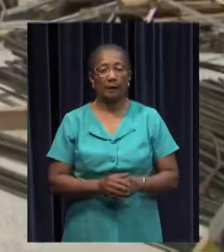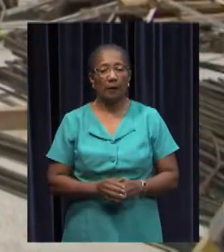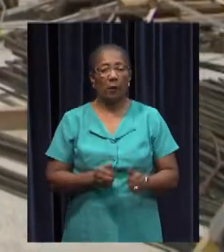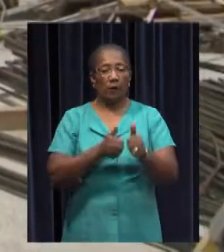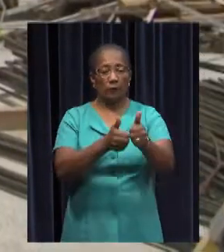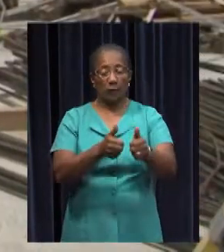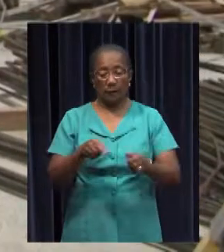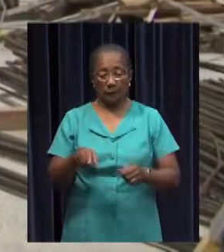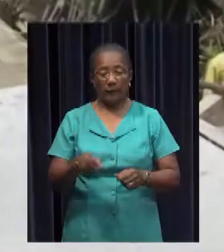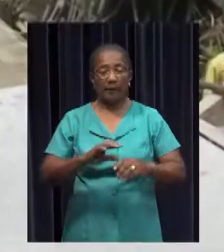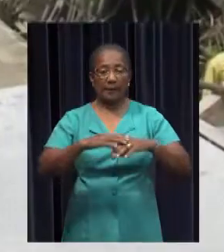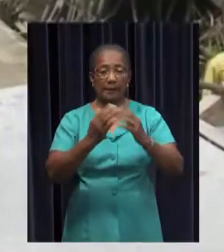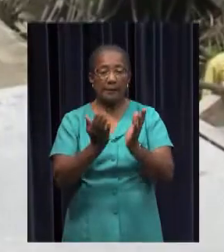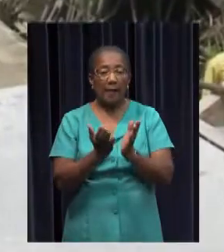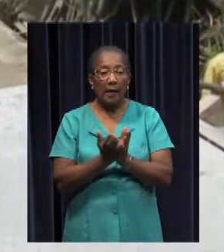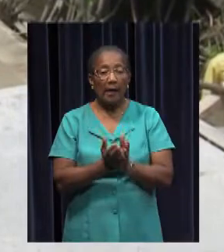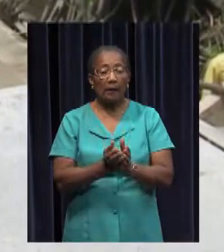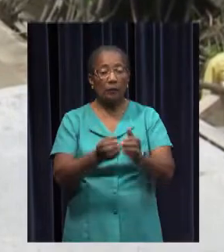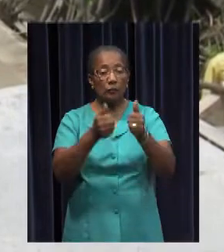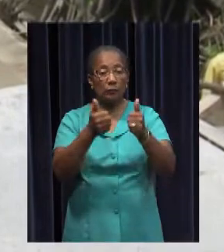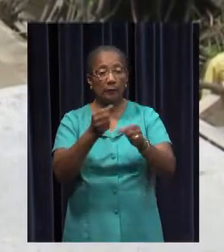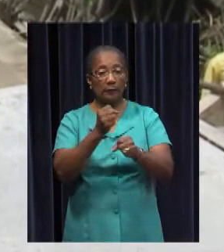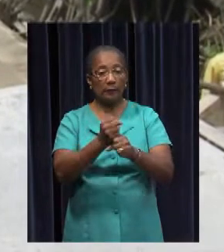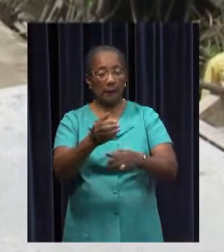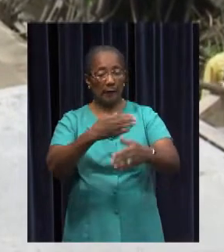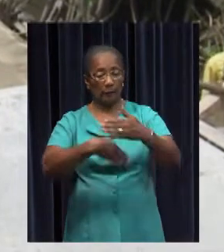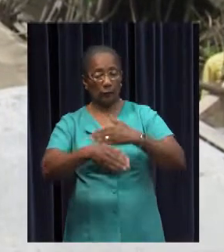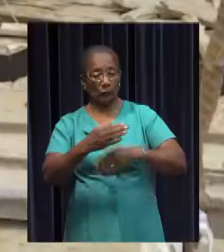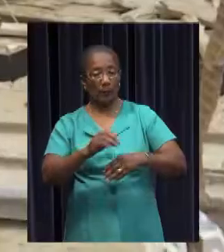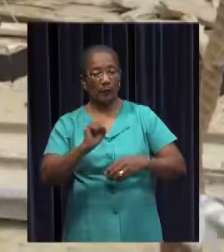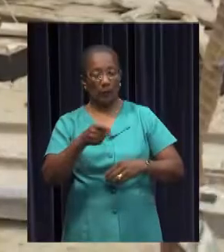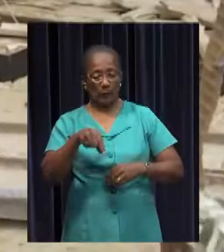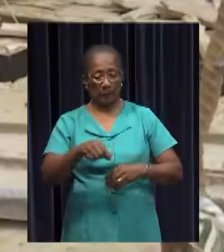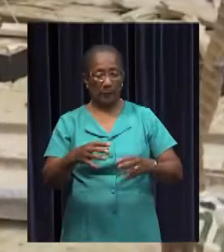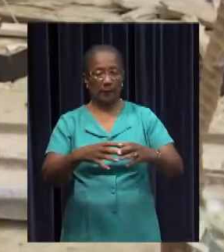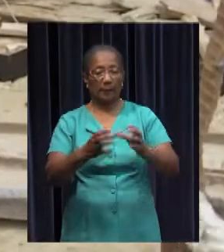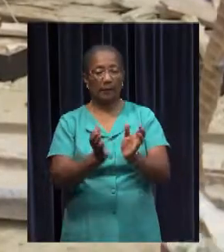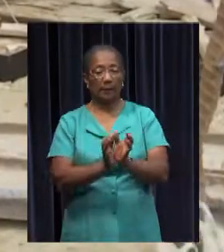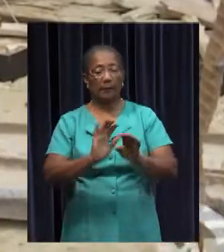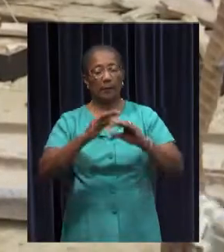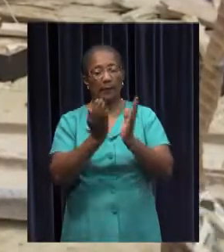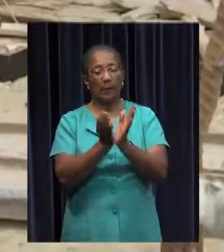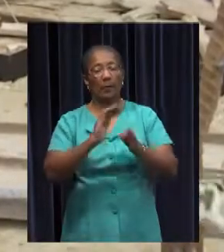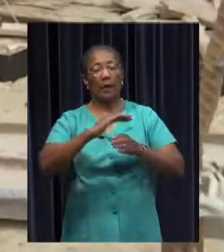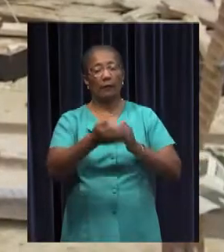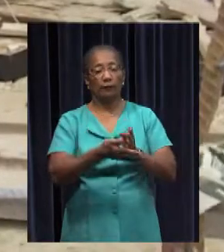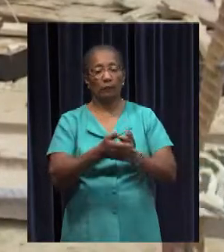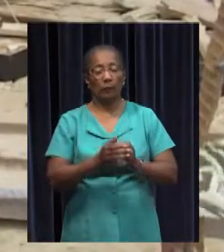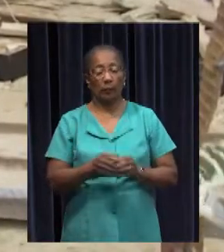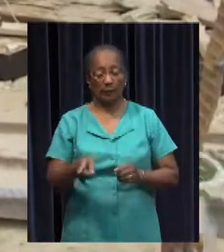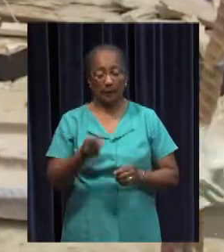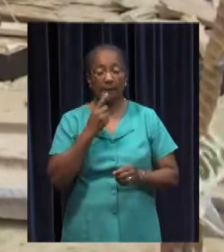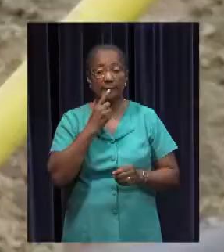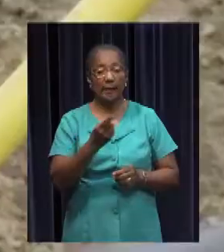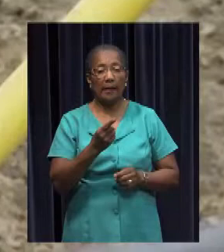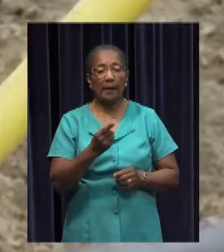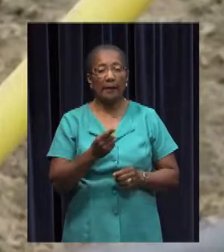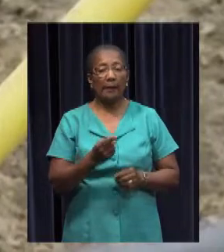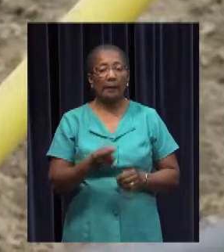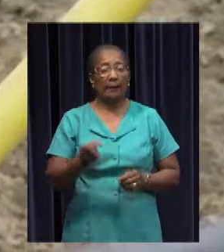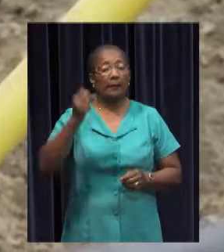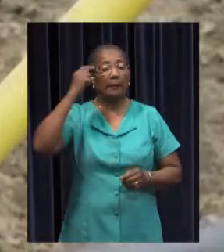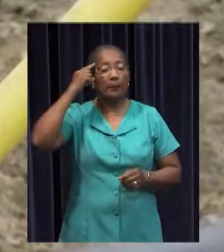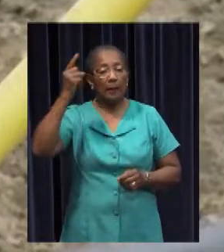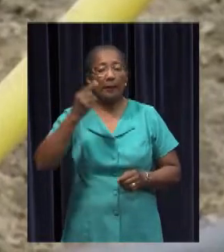are already set up. According to Freyde, everything is being prepared to finish this part completely.